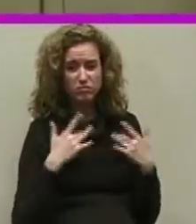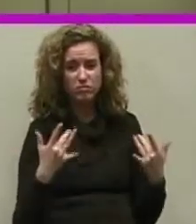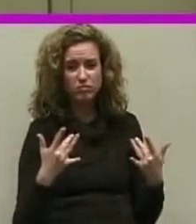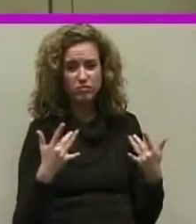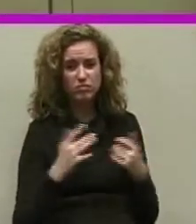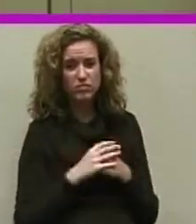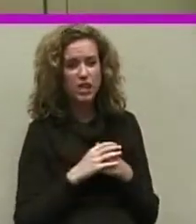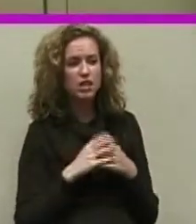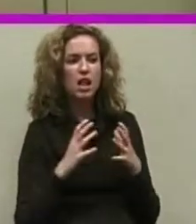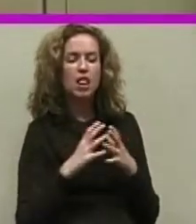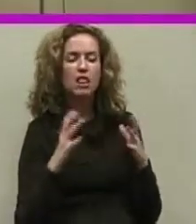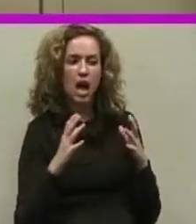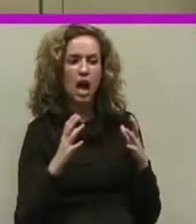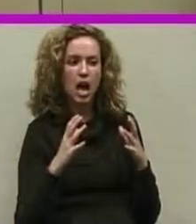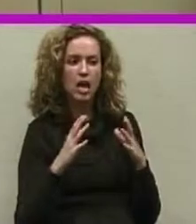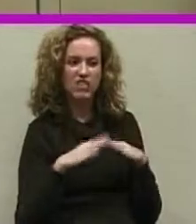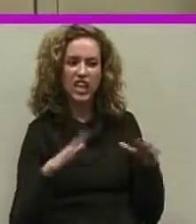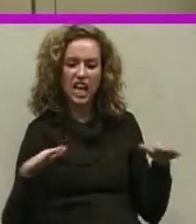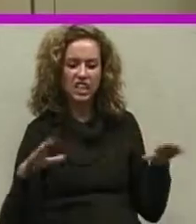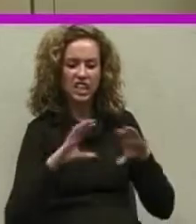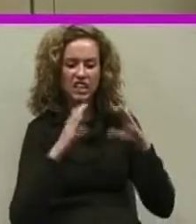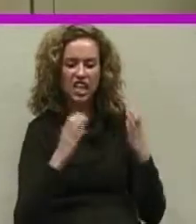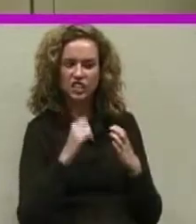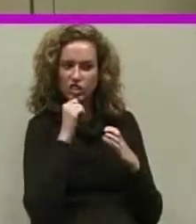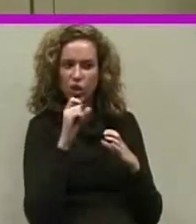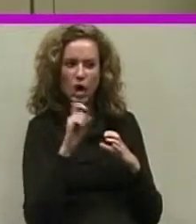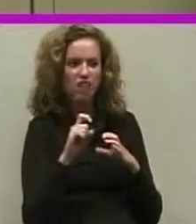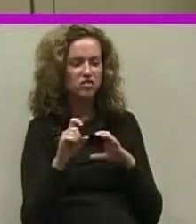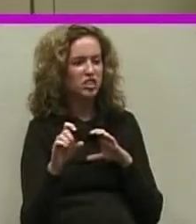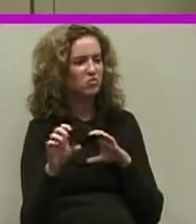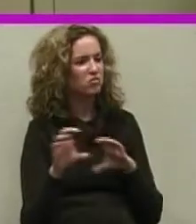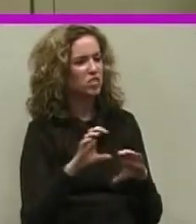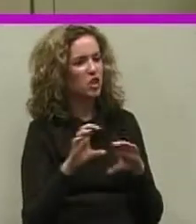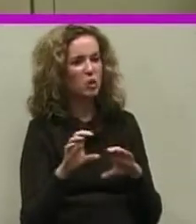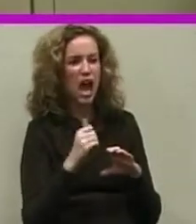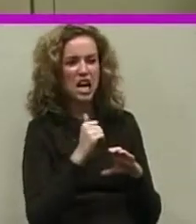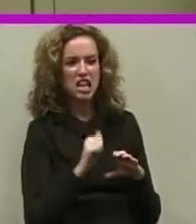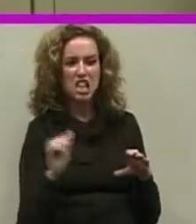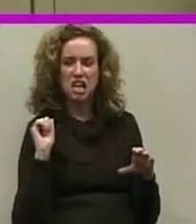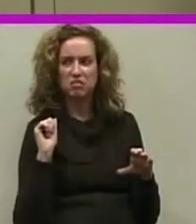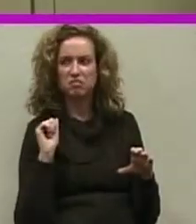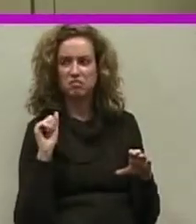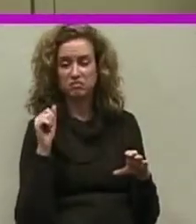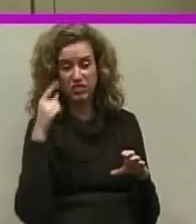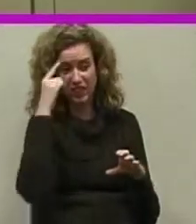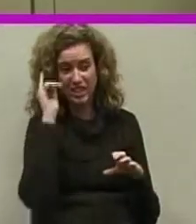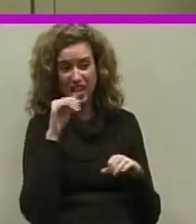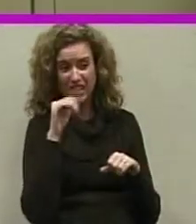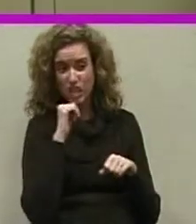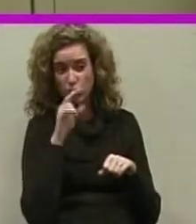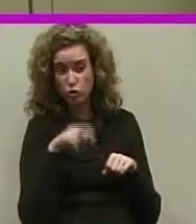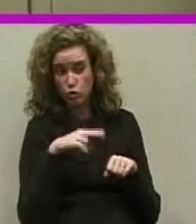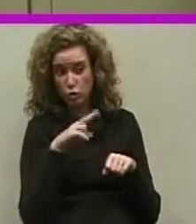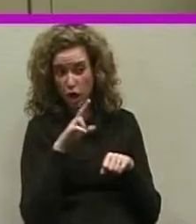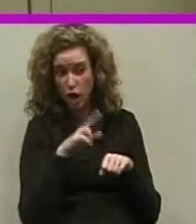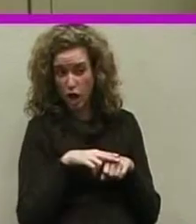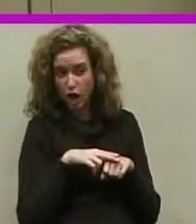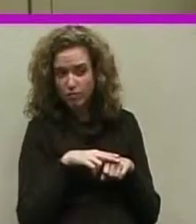There's a lot of kids in this class who don't have to do anything. Okay, yeah, a lot of kids can. Now, again, do you think this is unusual if you go into a classroom and take this kind of